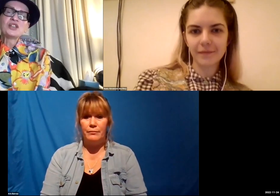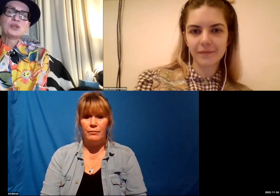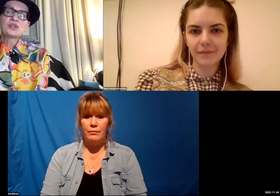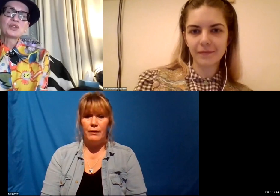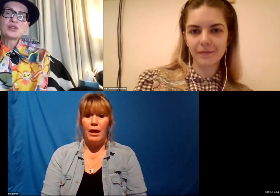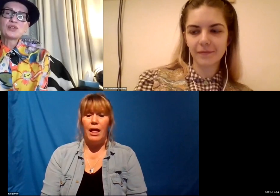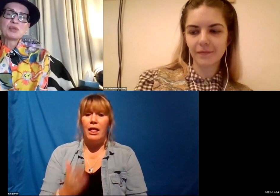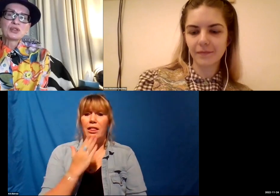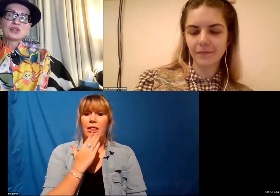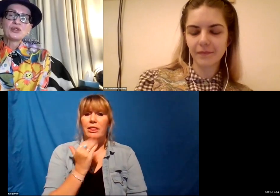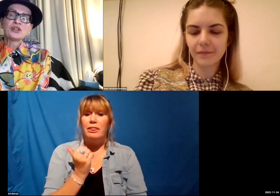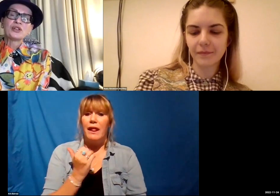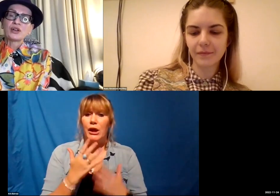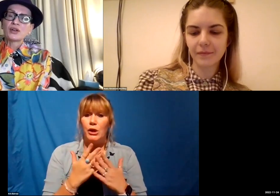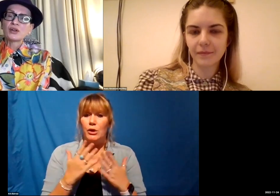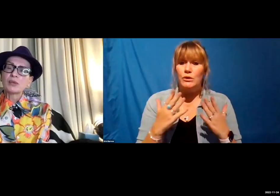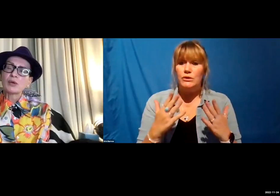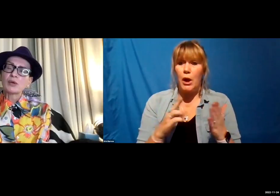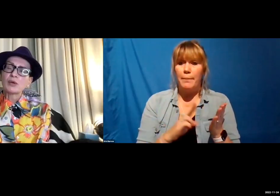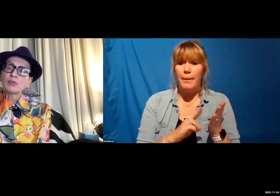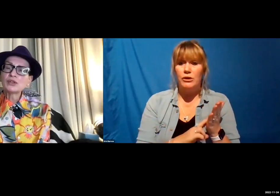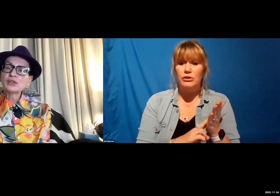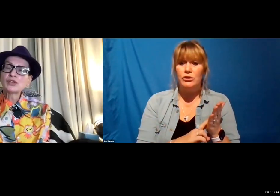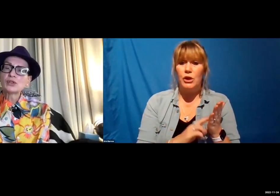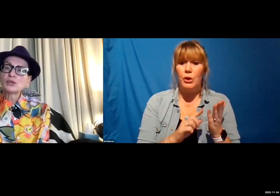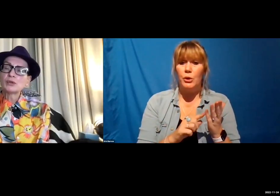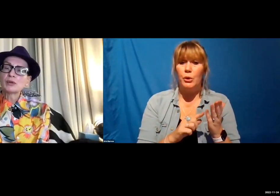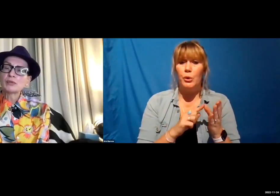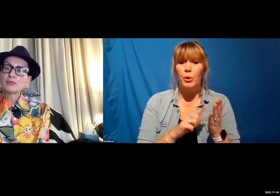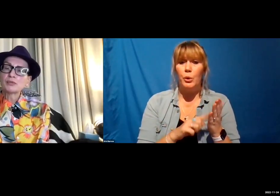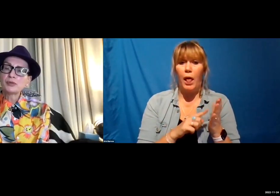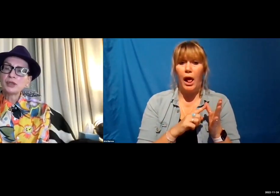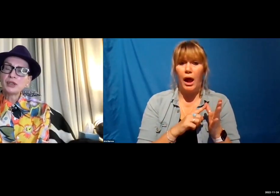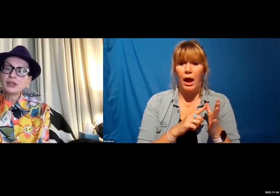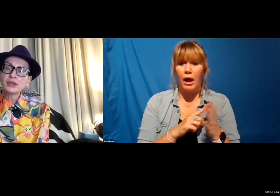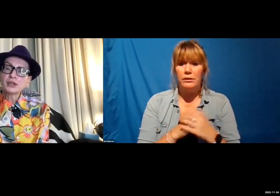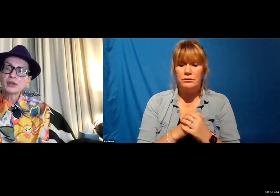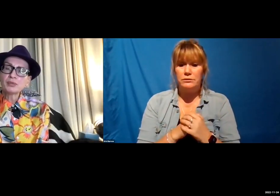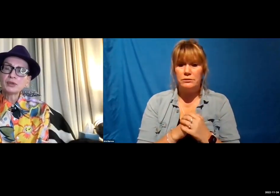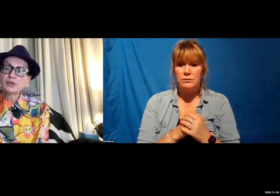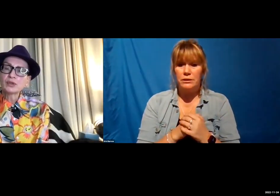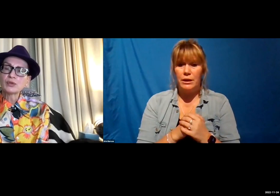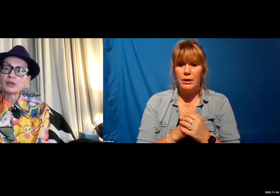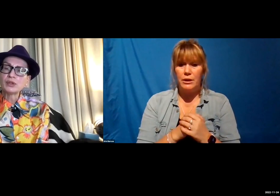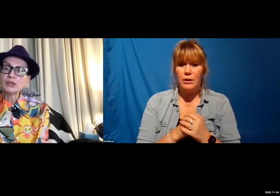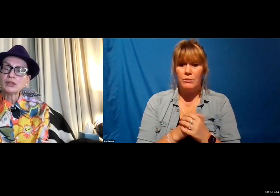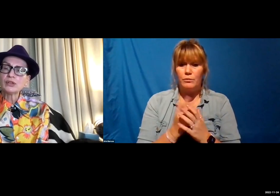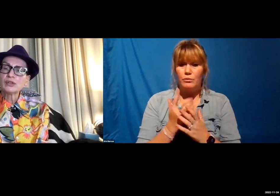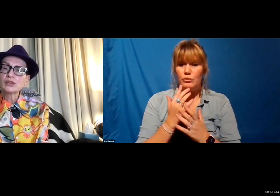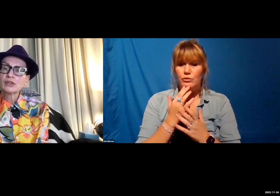Thank you so much, Nuala. I'm just going to bring in a couple of the